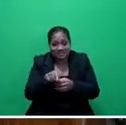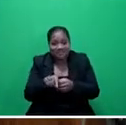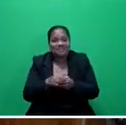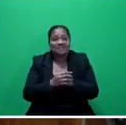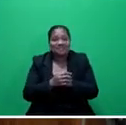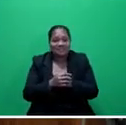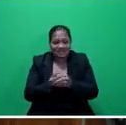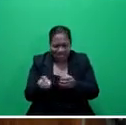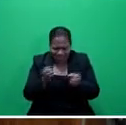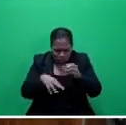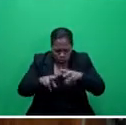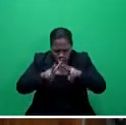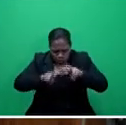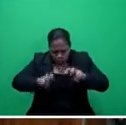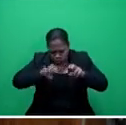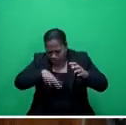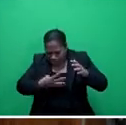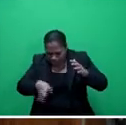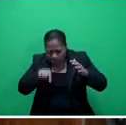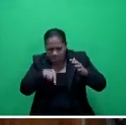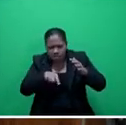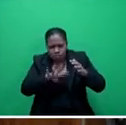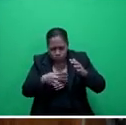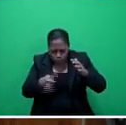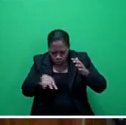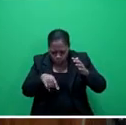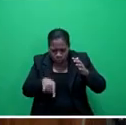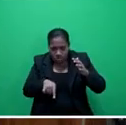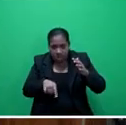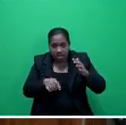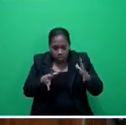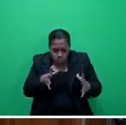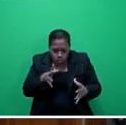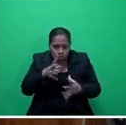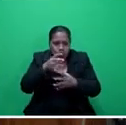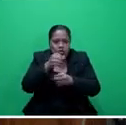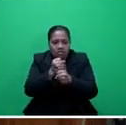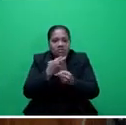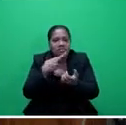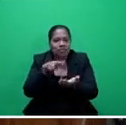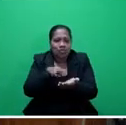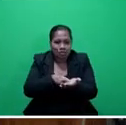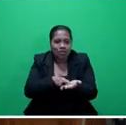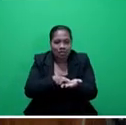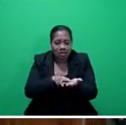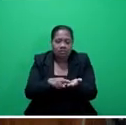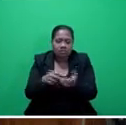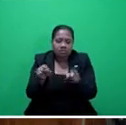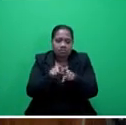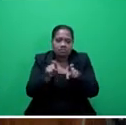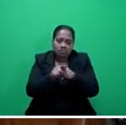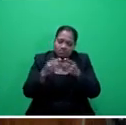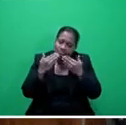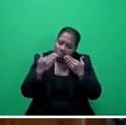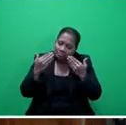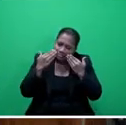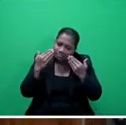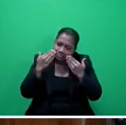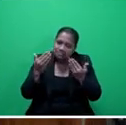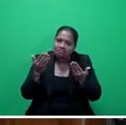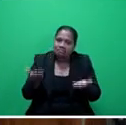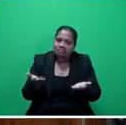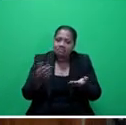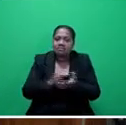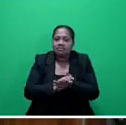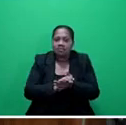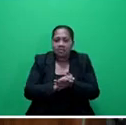to the scrutiny process, formulation and finalization of this report. I also acknowledge the preliminary staff for their